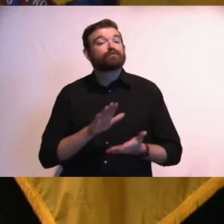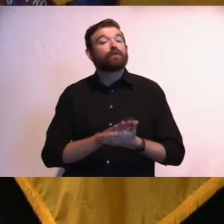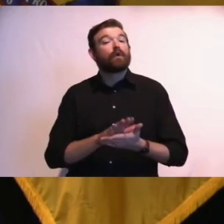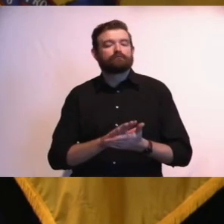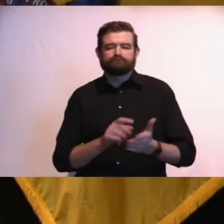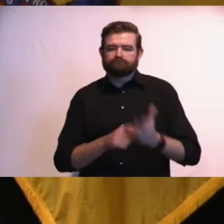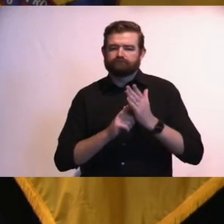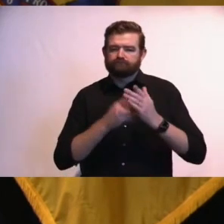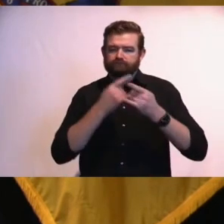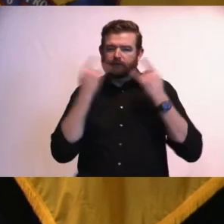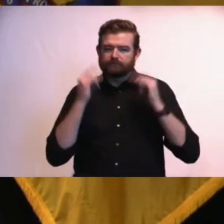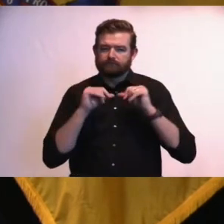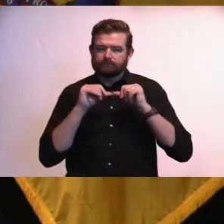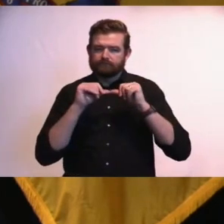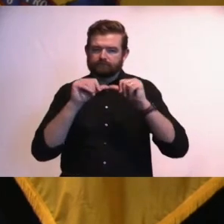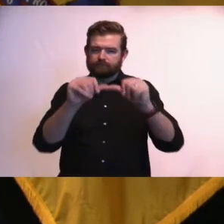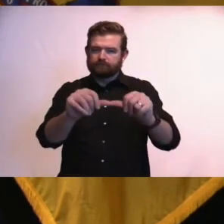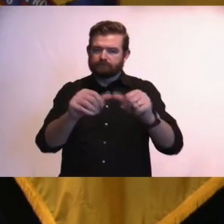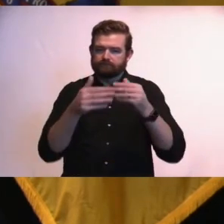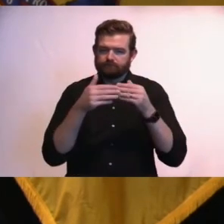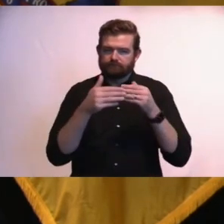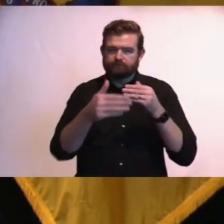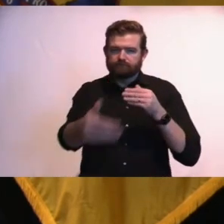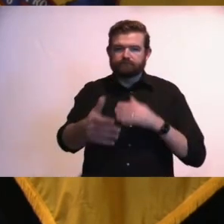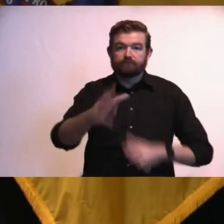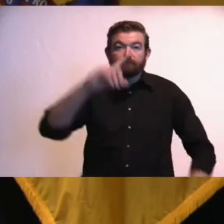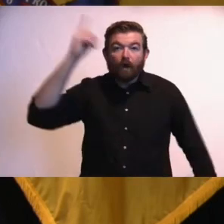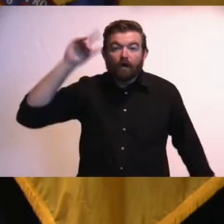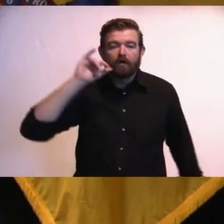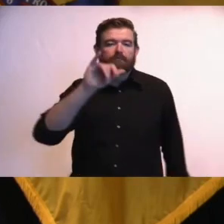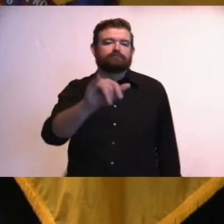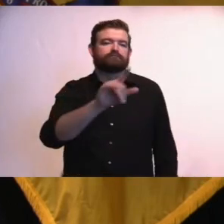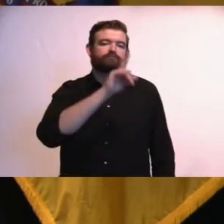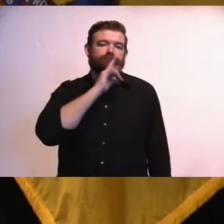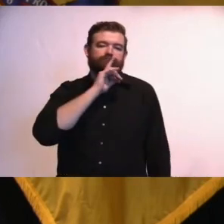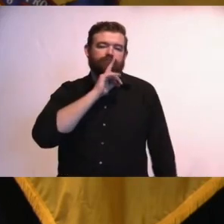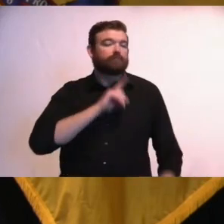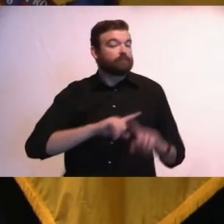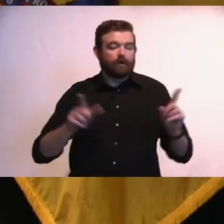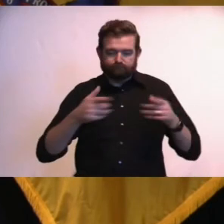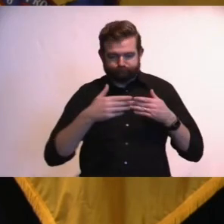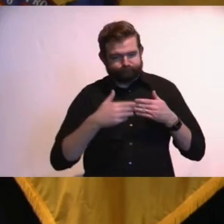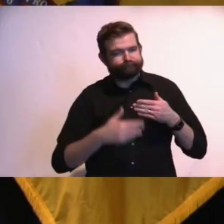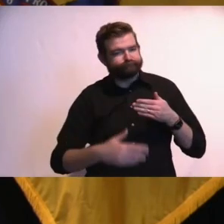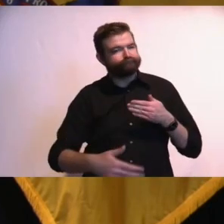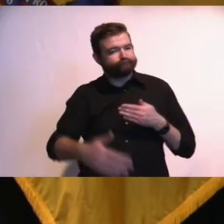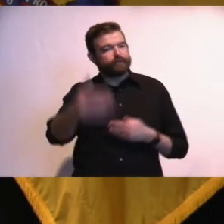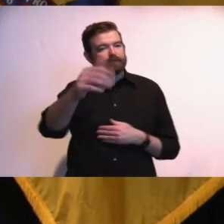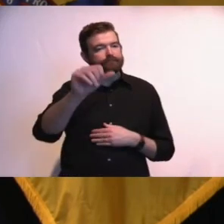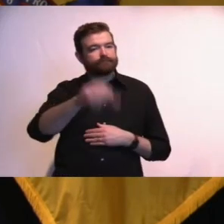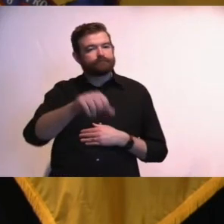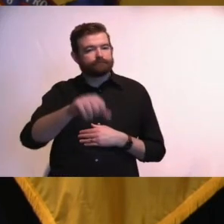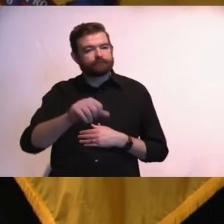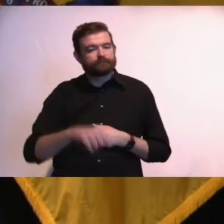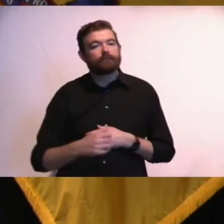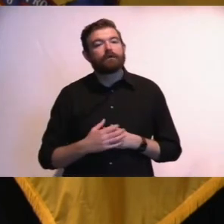foreseeable future. Not forever and always, but we cannot responsibly, in the teeth of this